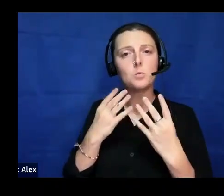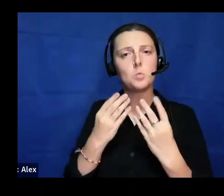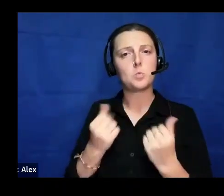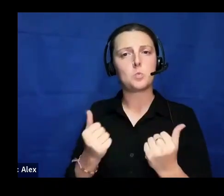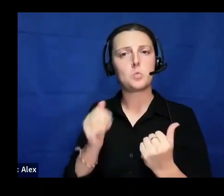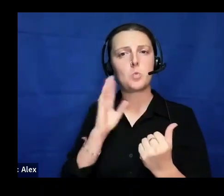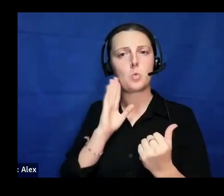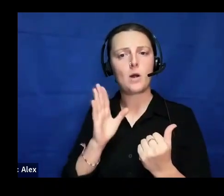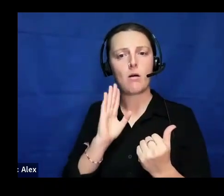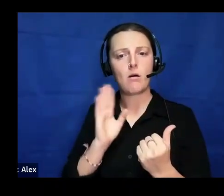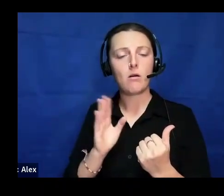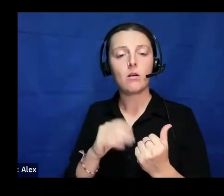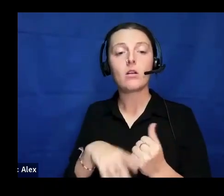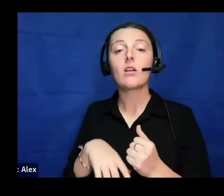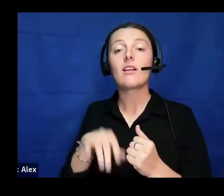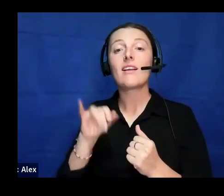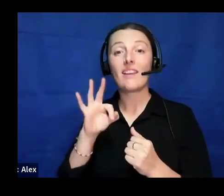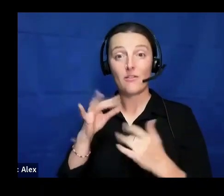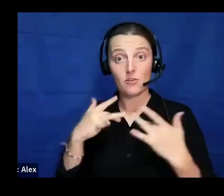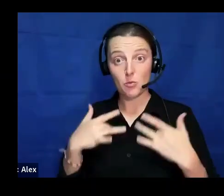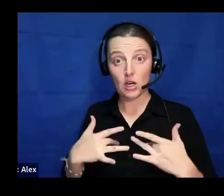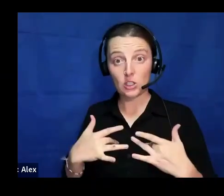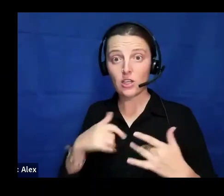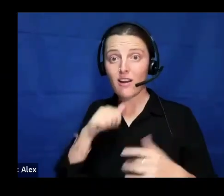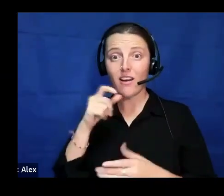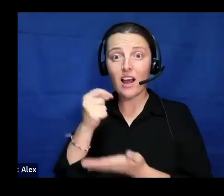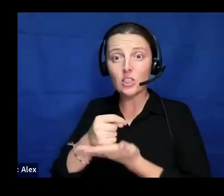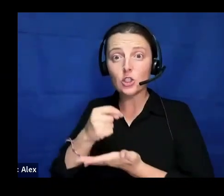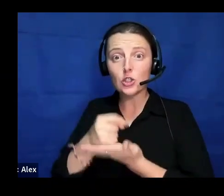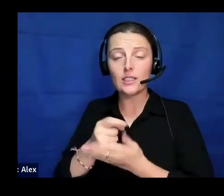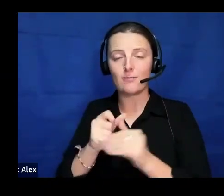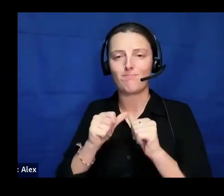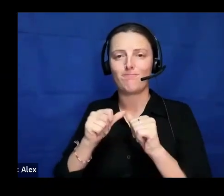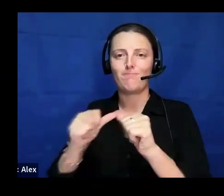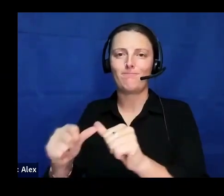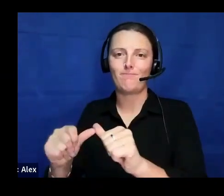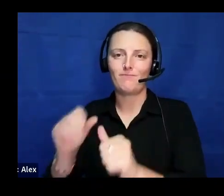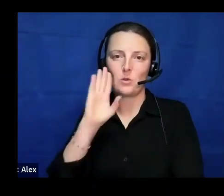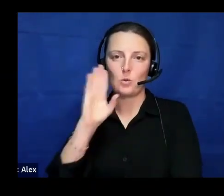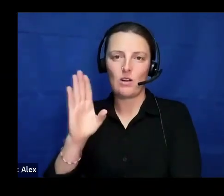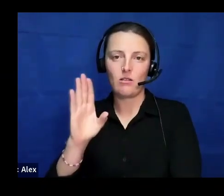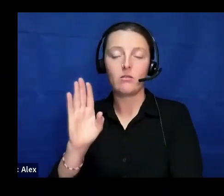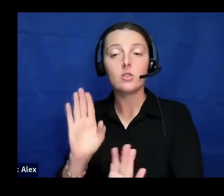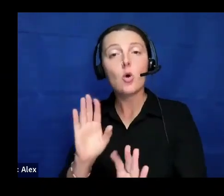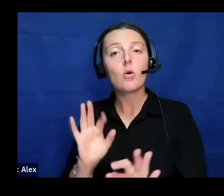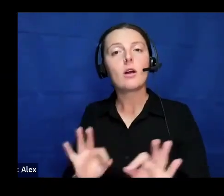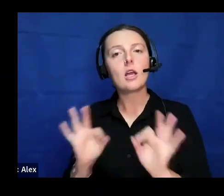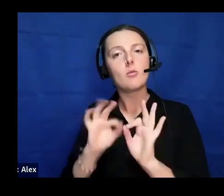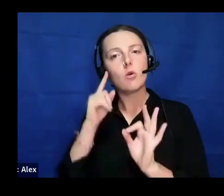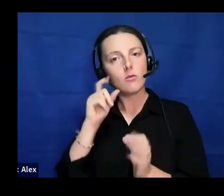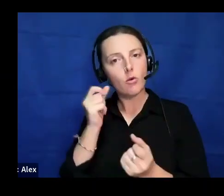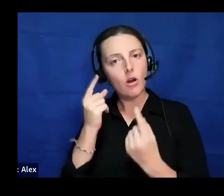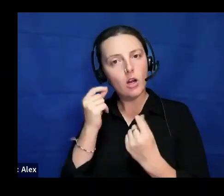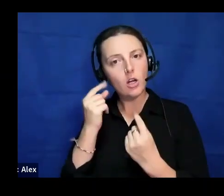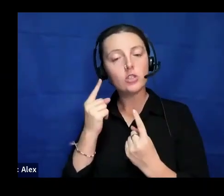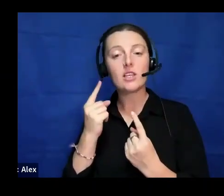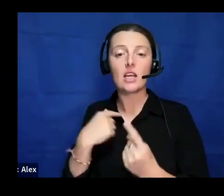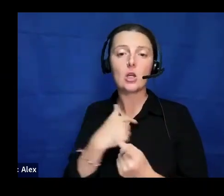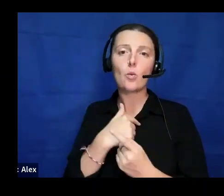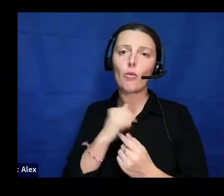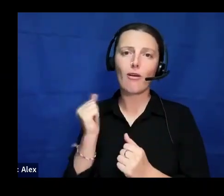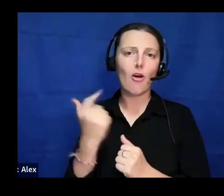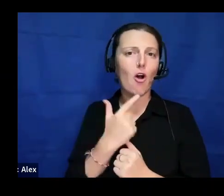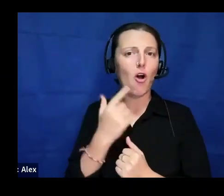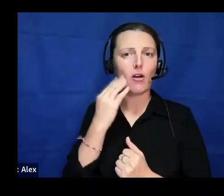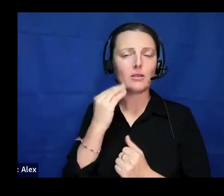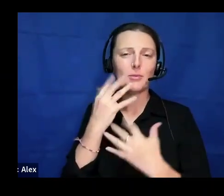really understand that, we all go through sadness and grief at some point in our life in some capacity, but if